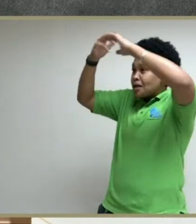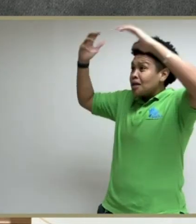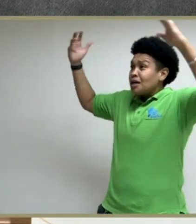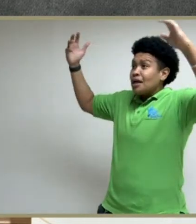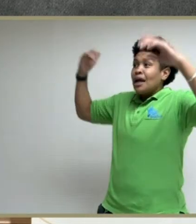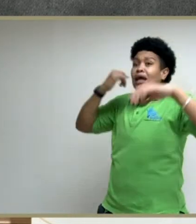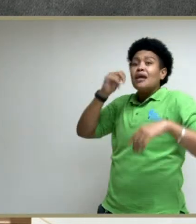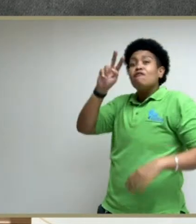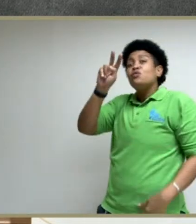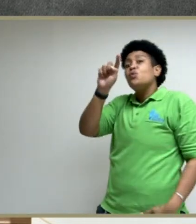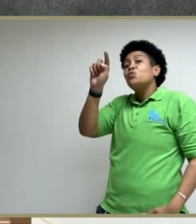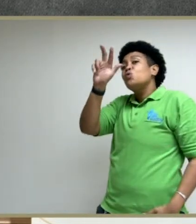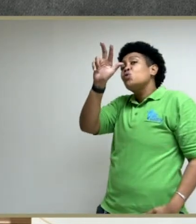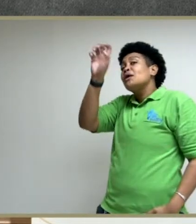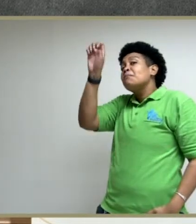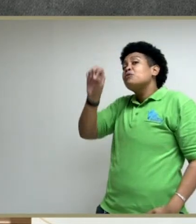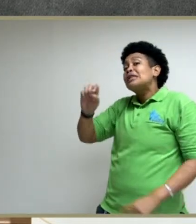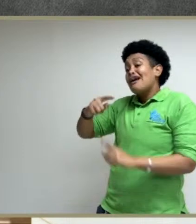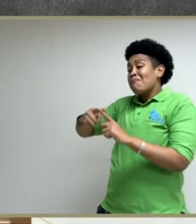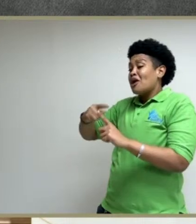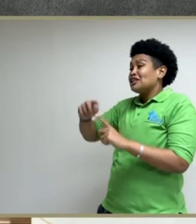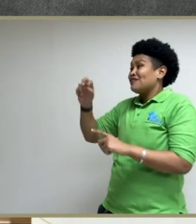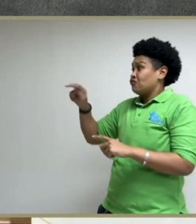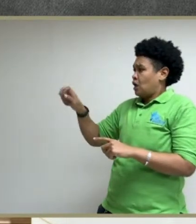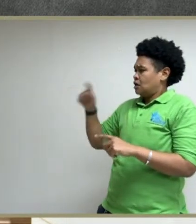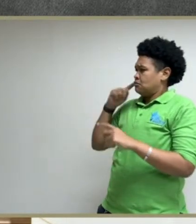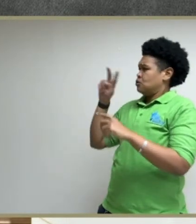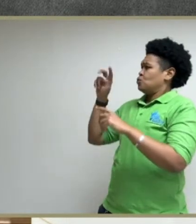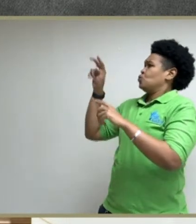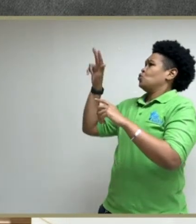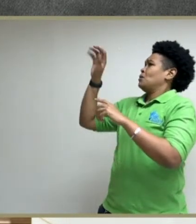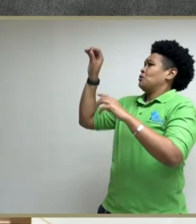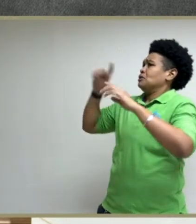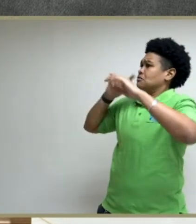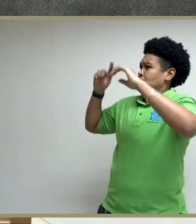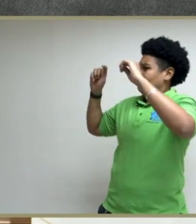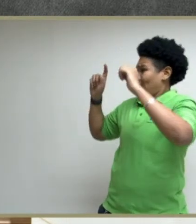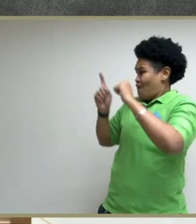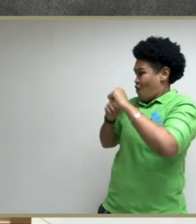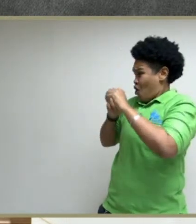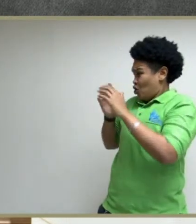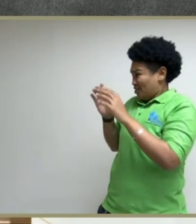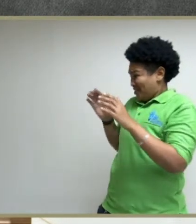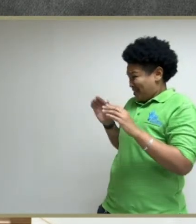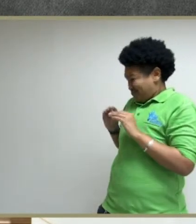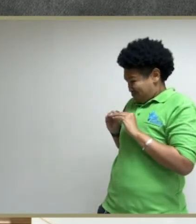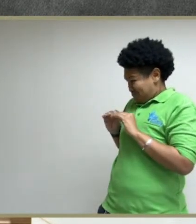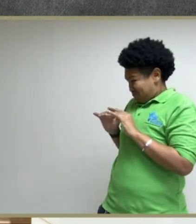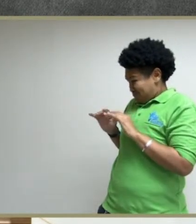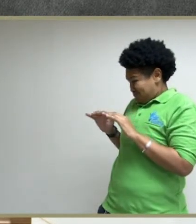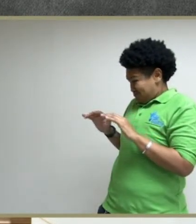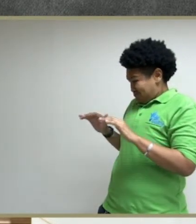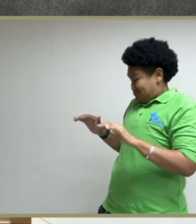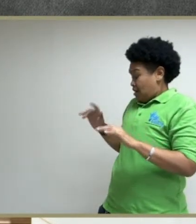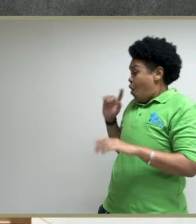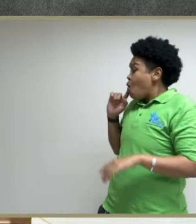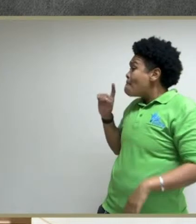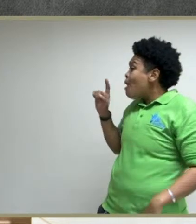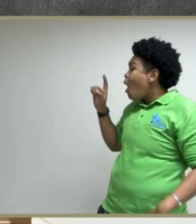2 to 3% positivity rate at the start of the first wave, and we went up as high